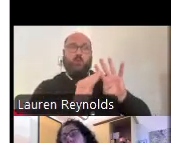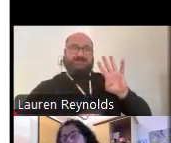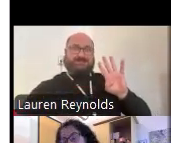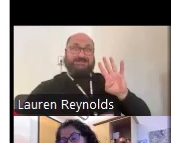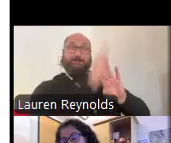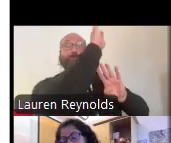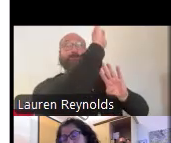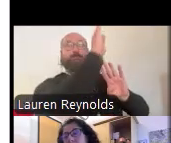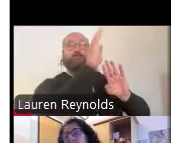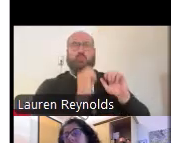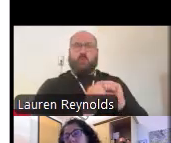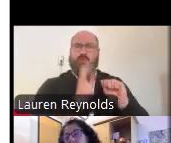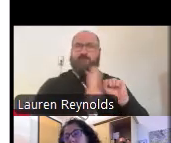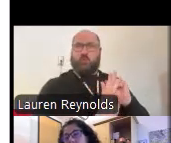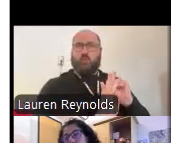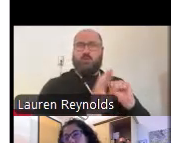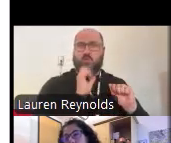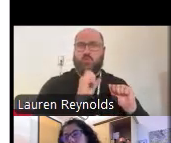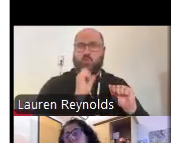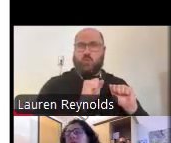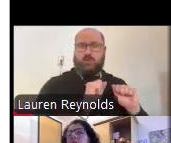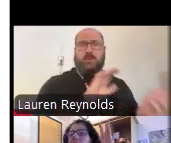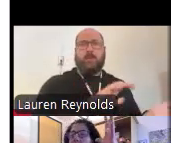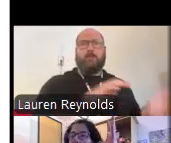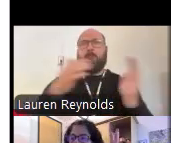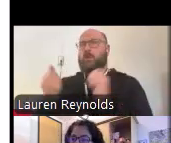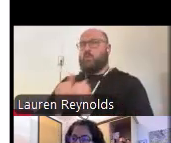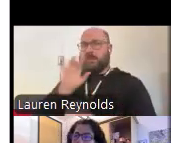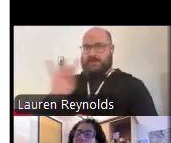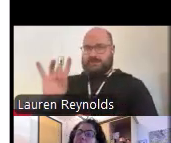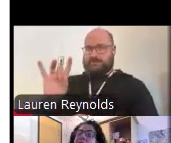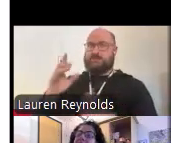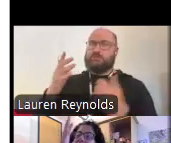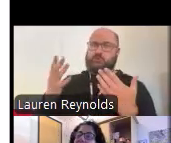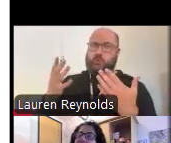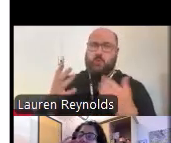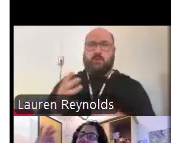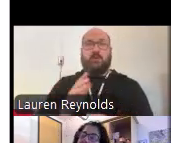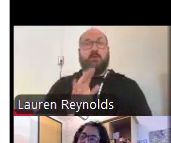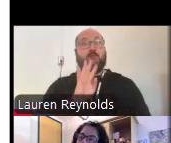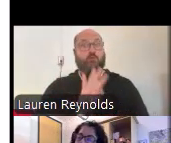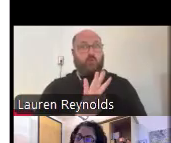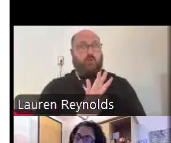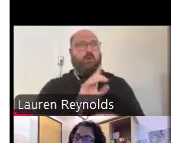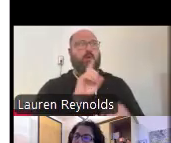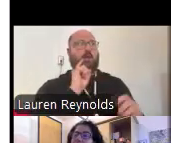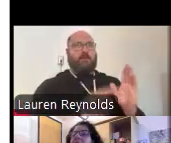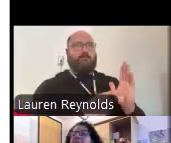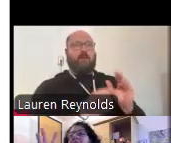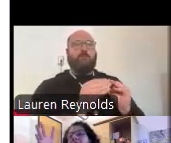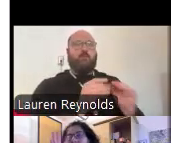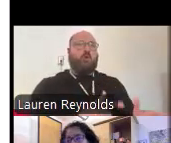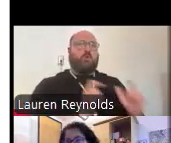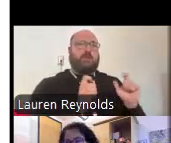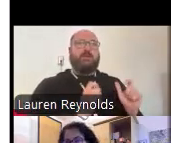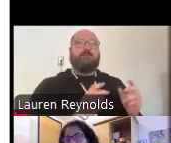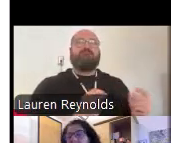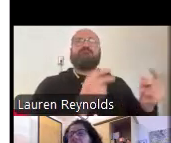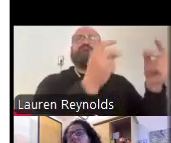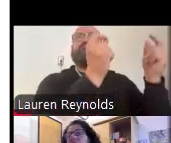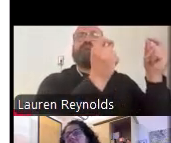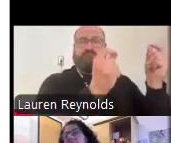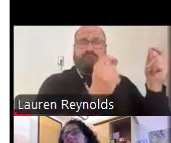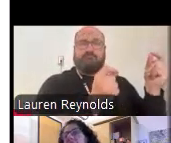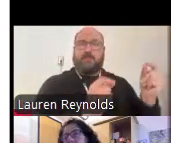our 4-year-olds versus our 8-year-olds. So again, 4-year-olds are being identified at a faster rate and at a little